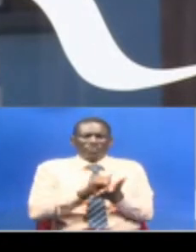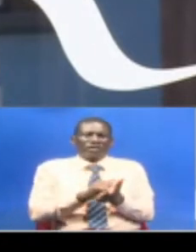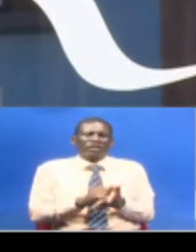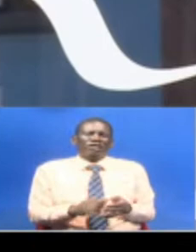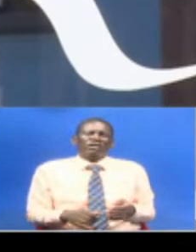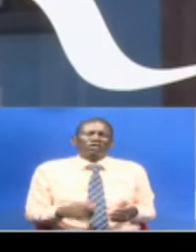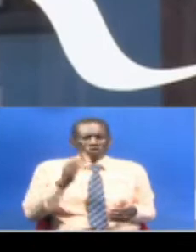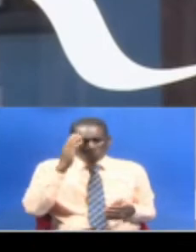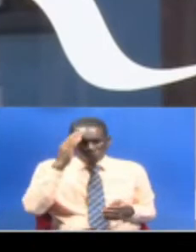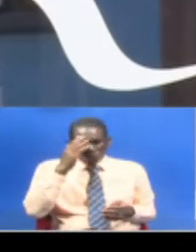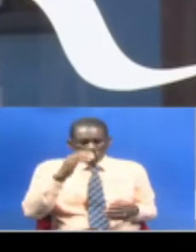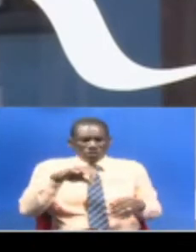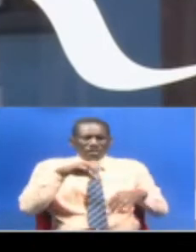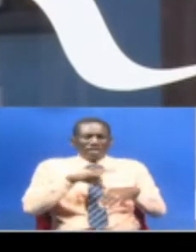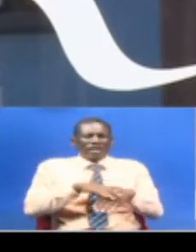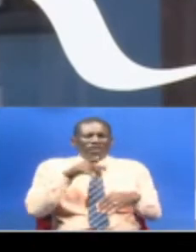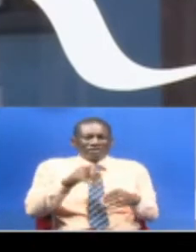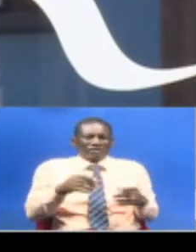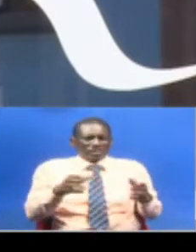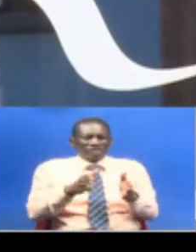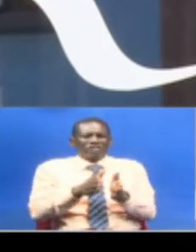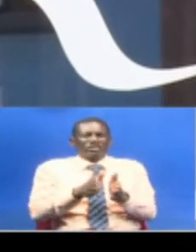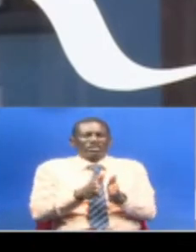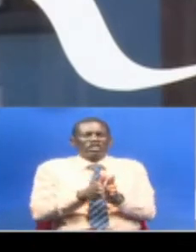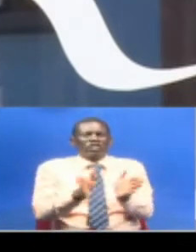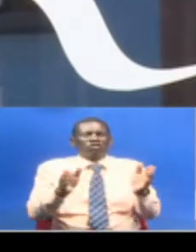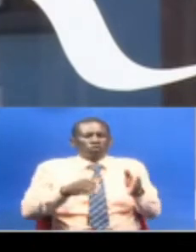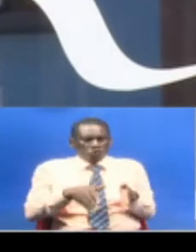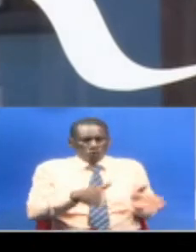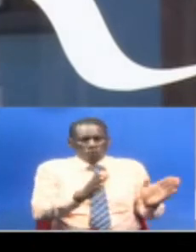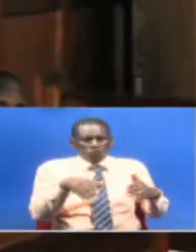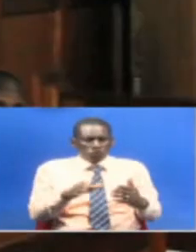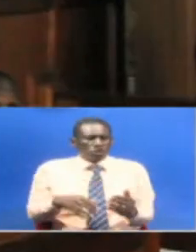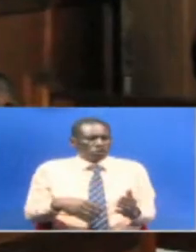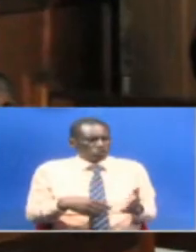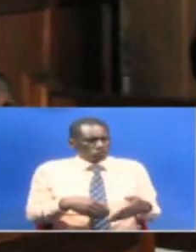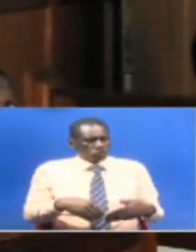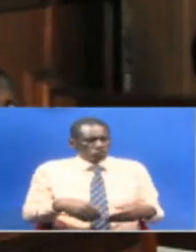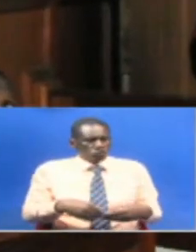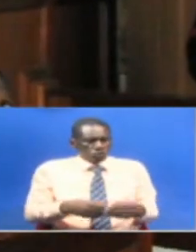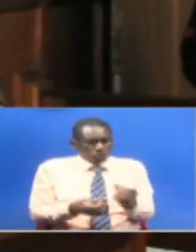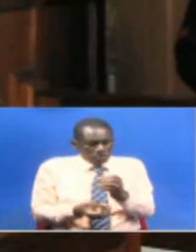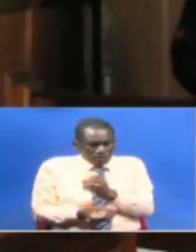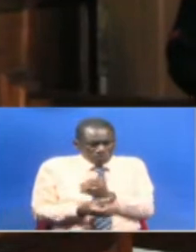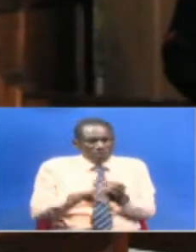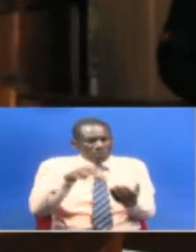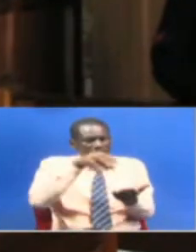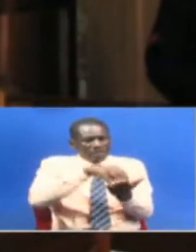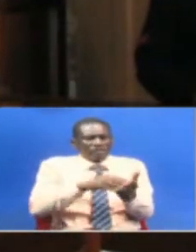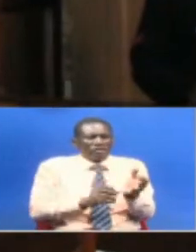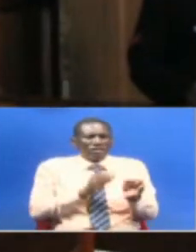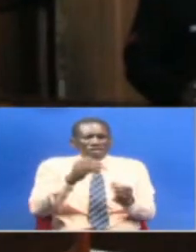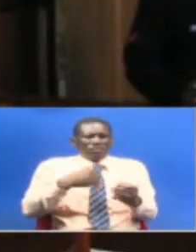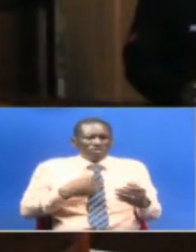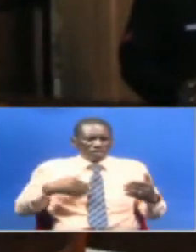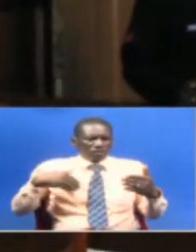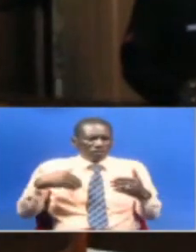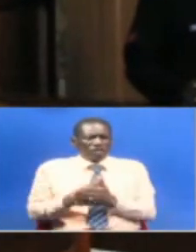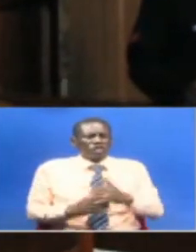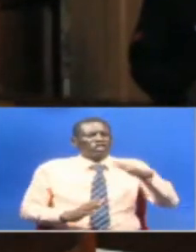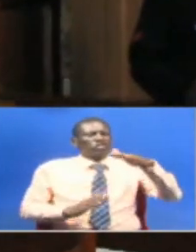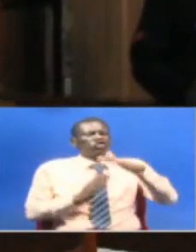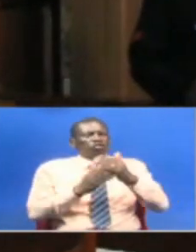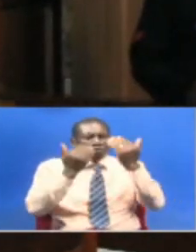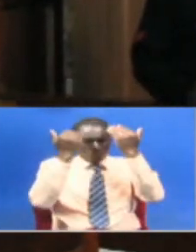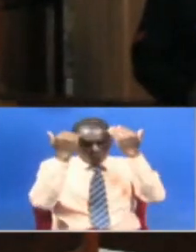they get that wide opportunity to present their case. And when they have reached the apex court,